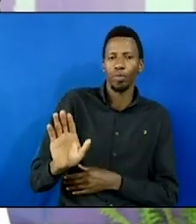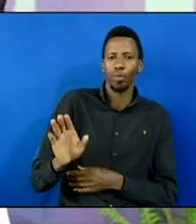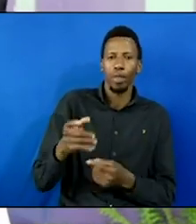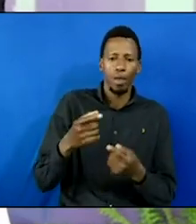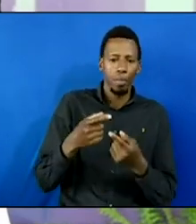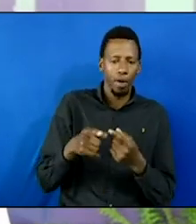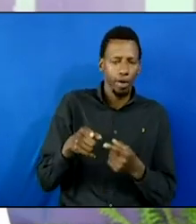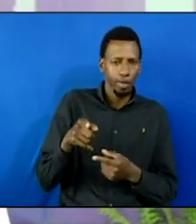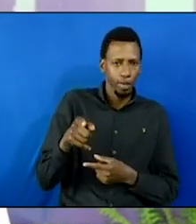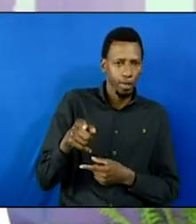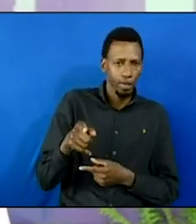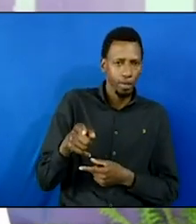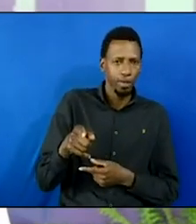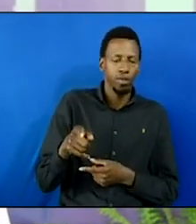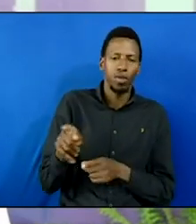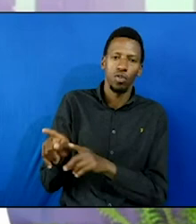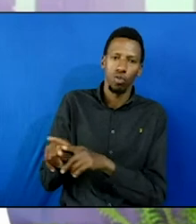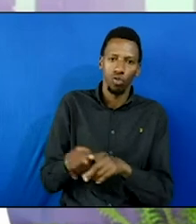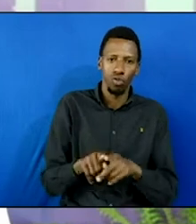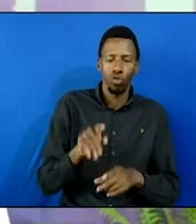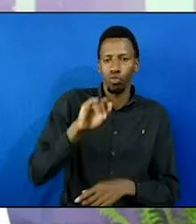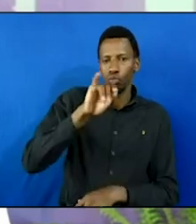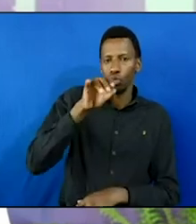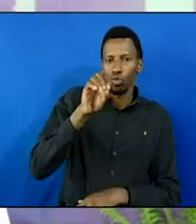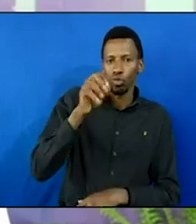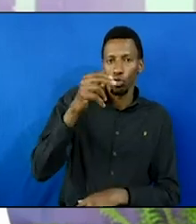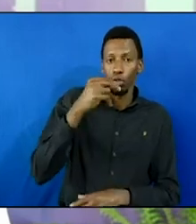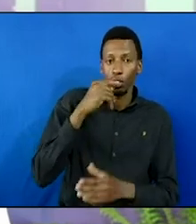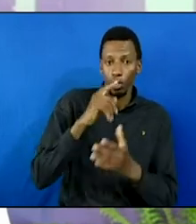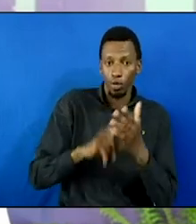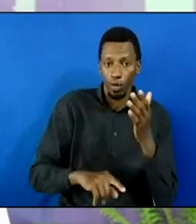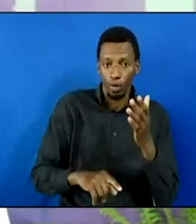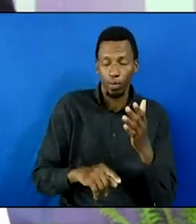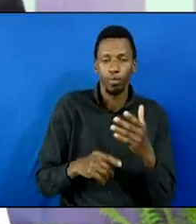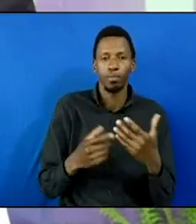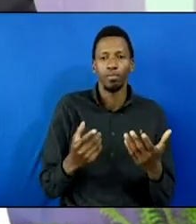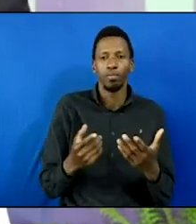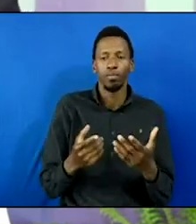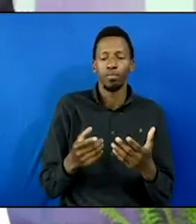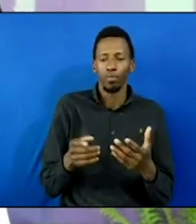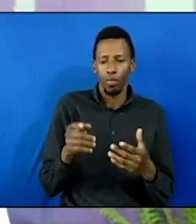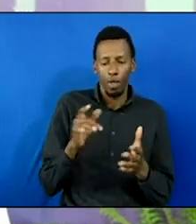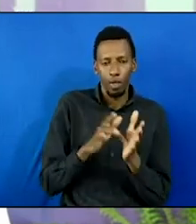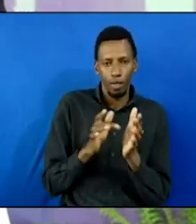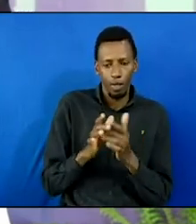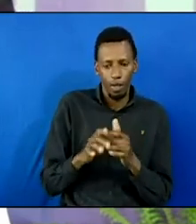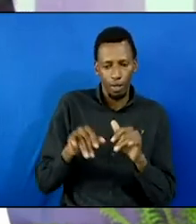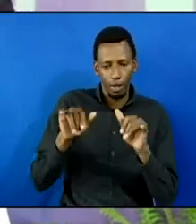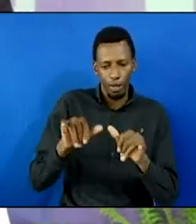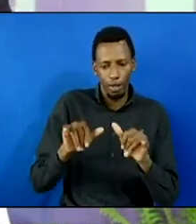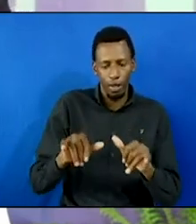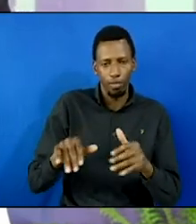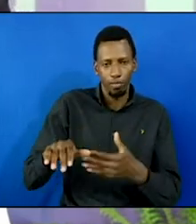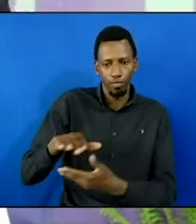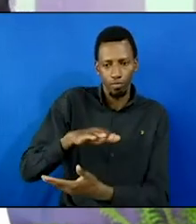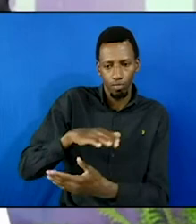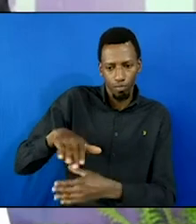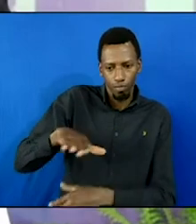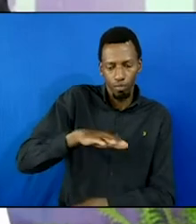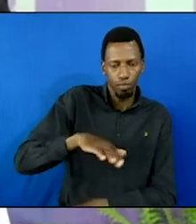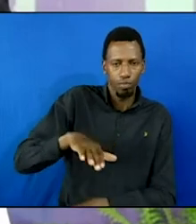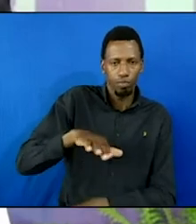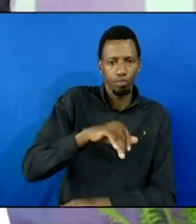But this notwithstanding, John tells us that he still lingered around. John seems